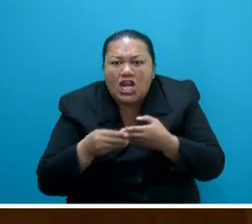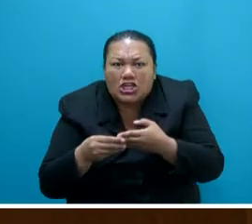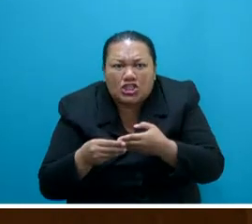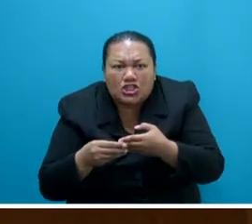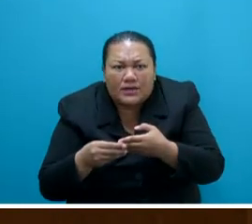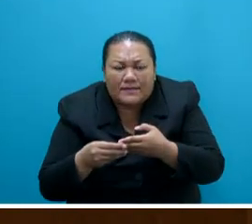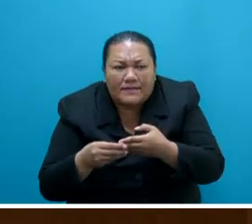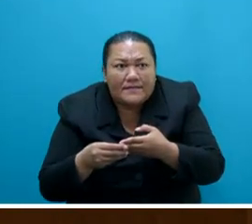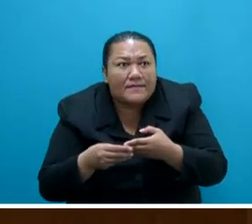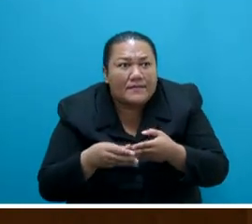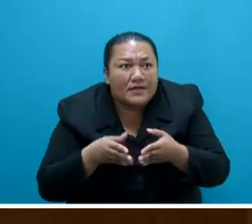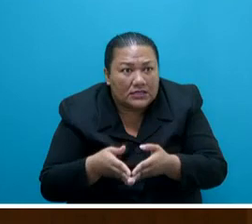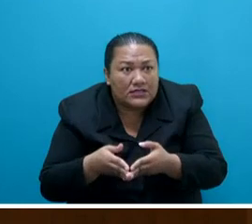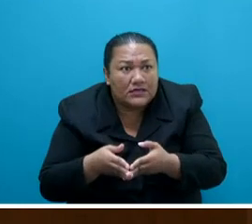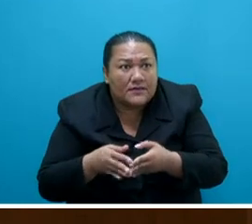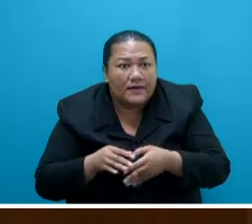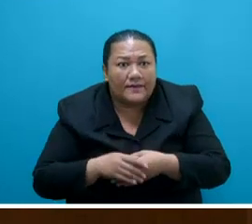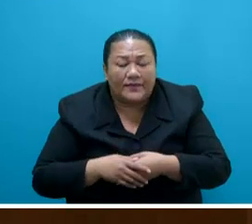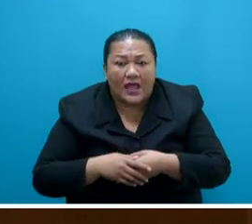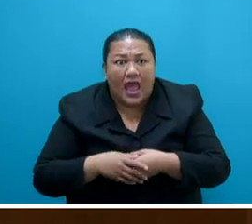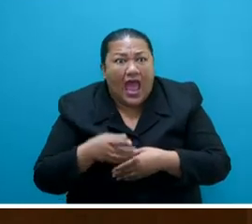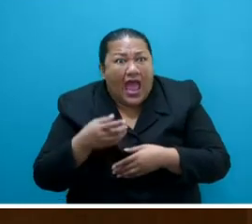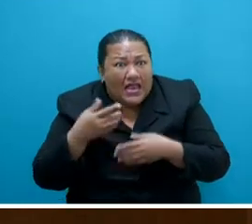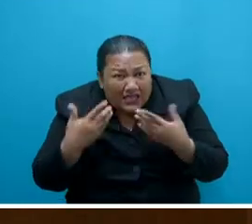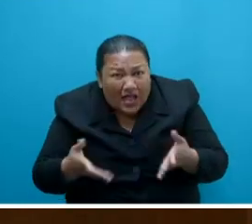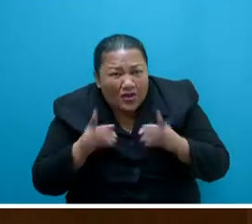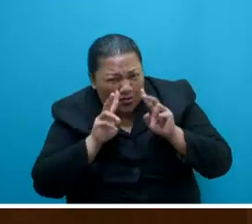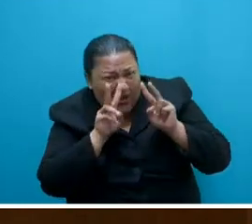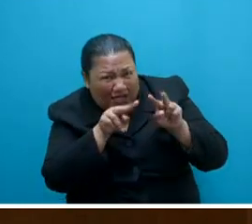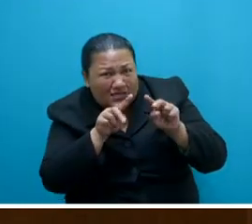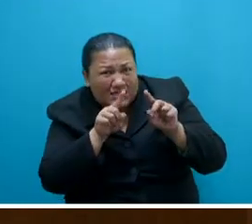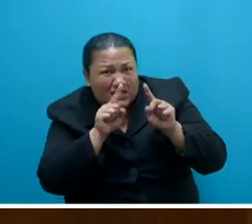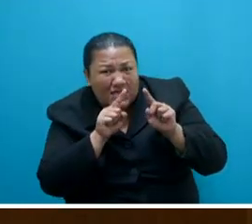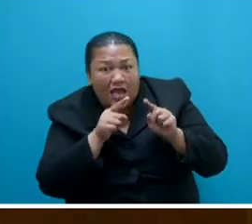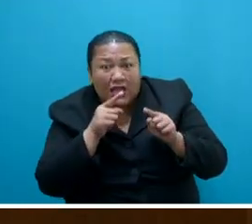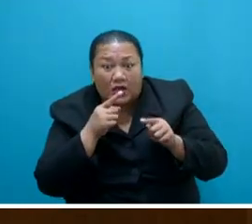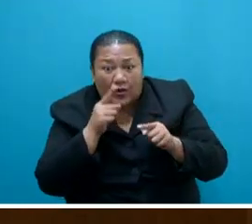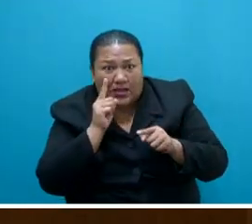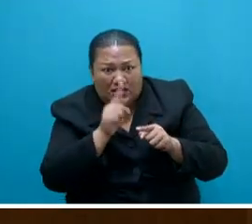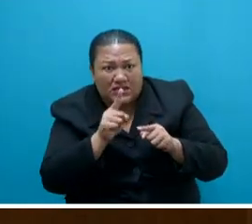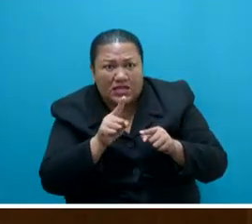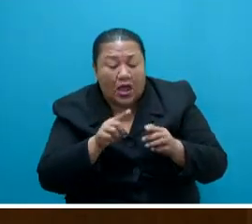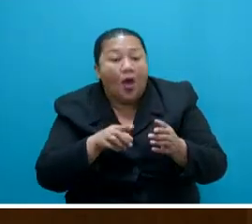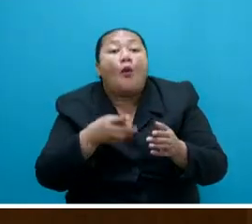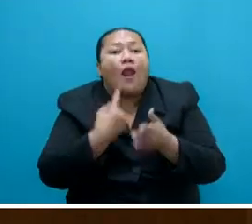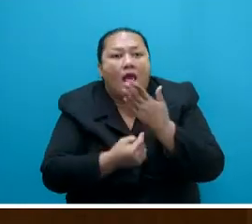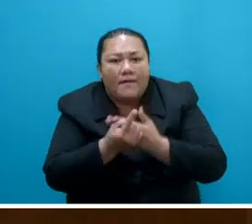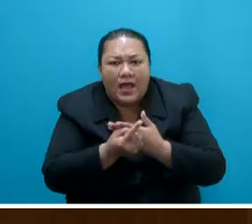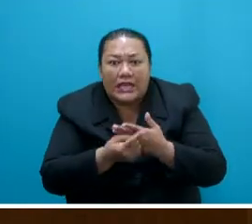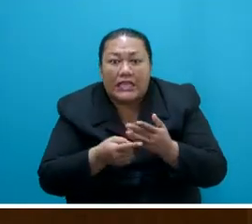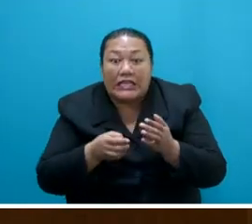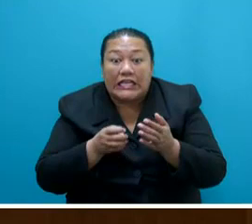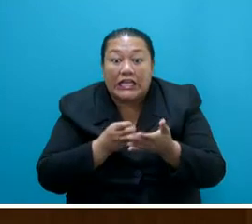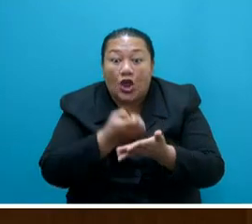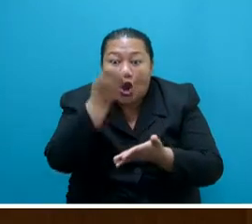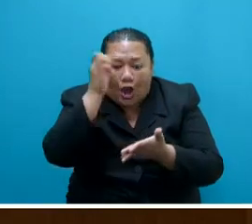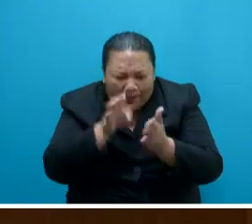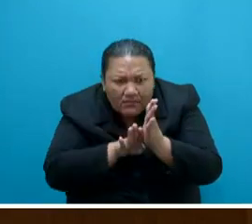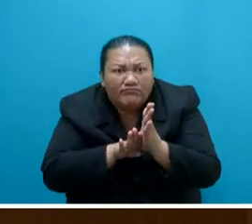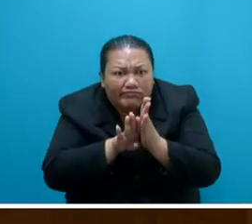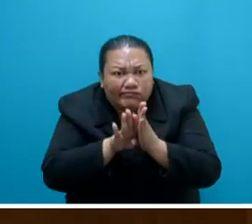As our economy has grown with strength and consistency, 10 straight years, 10 straight